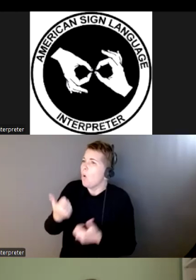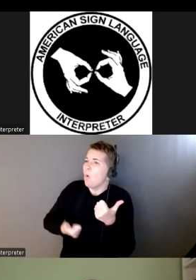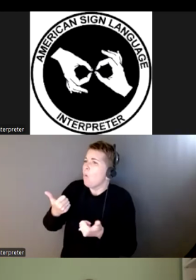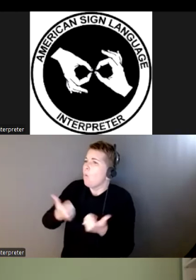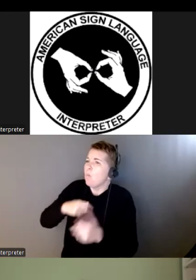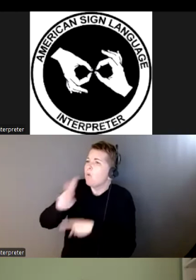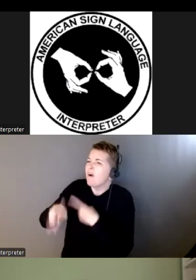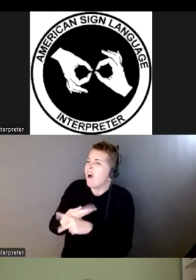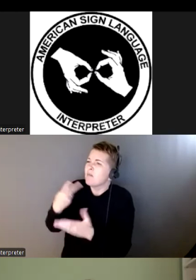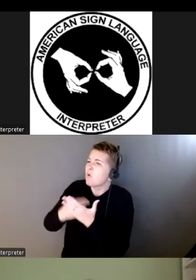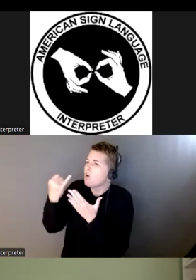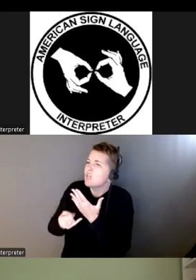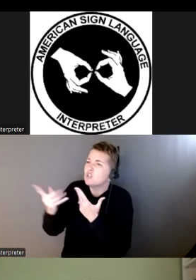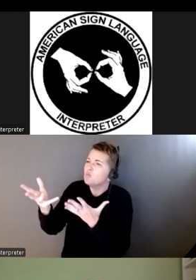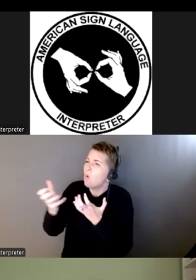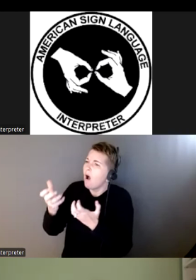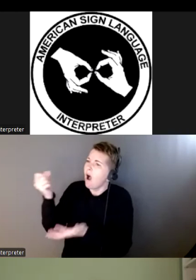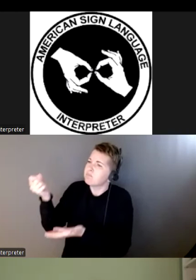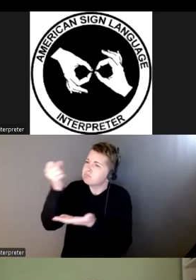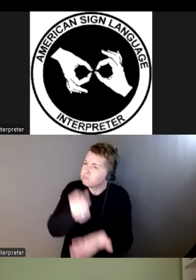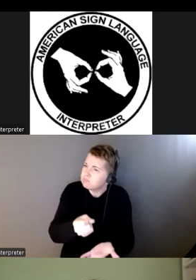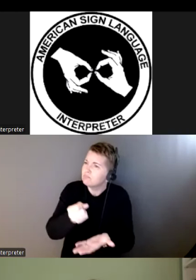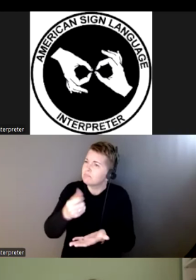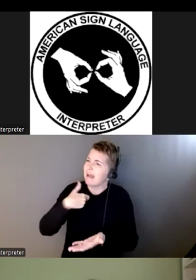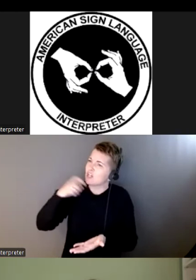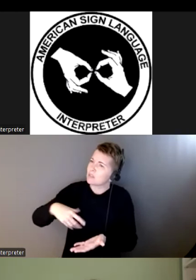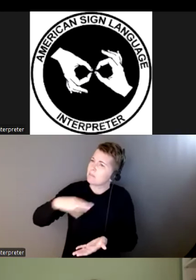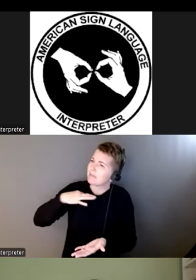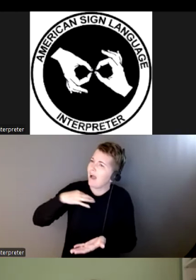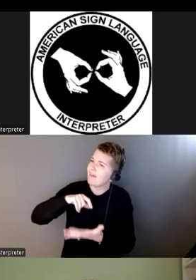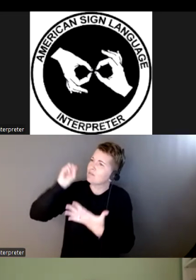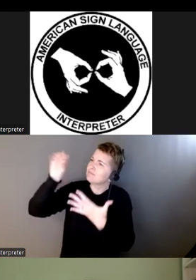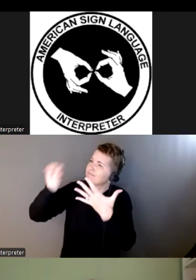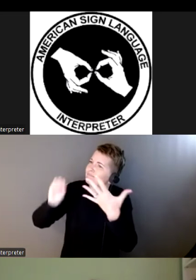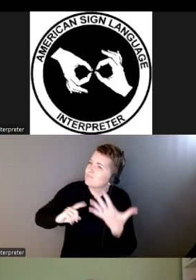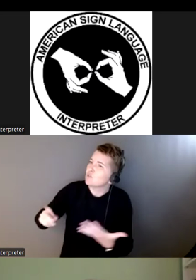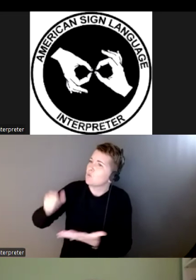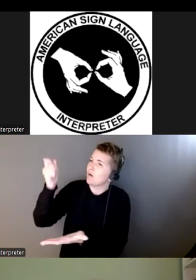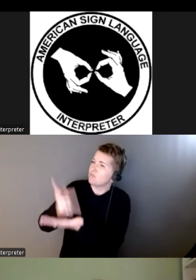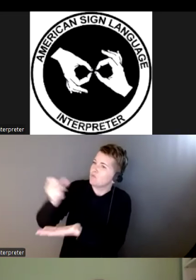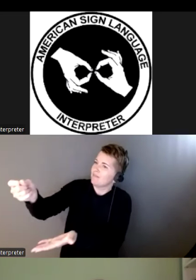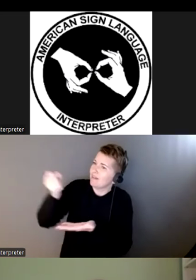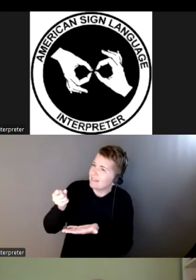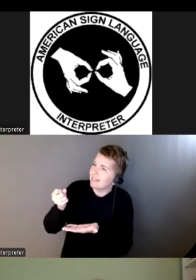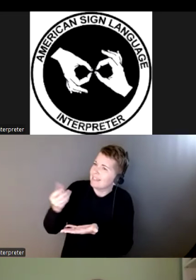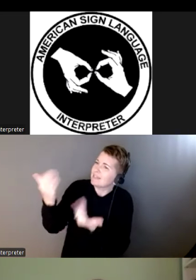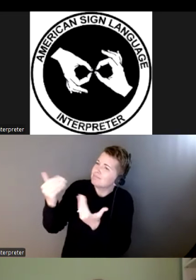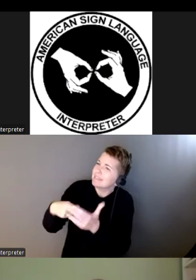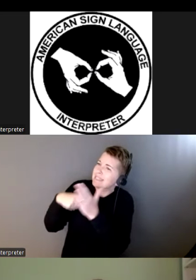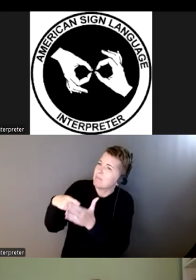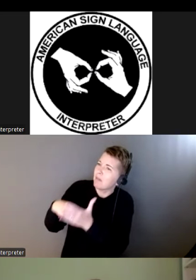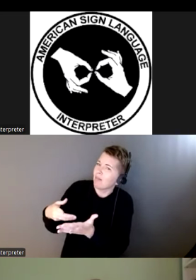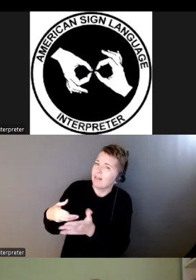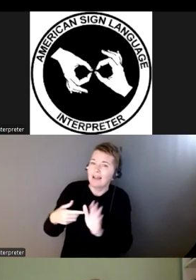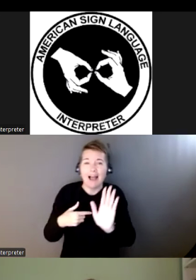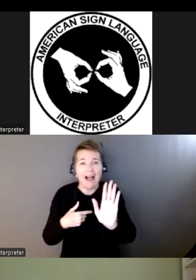what's successful? What should I apply with so that I can get funding? Or like, give me an example, right? And oftentimes